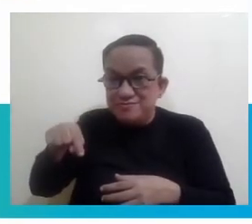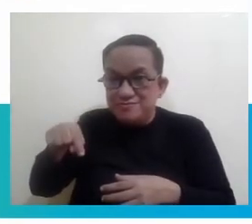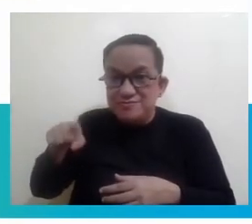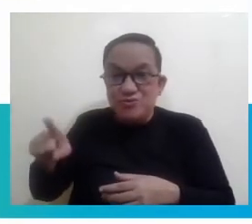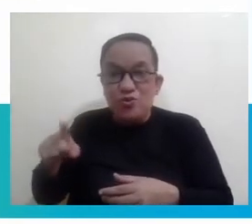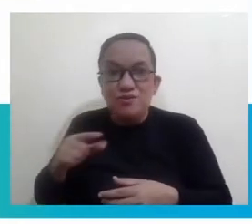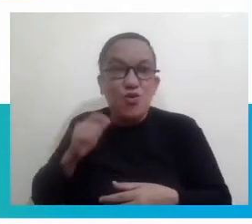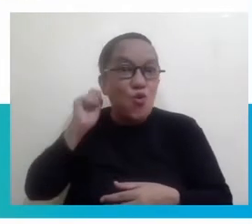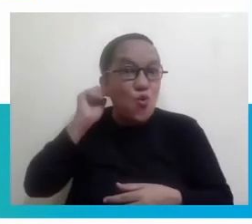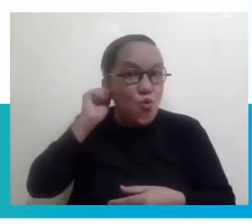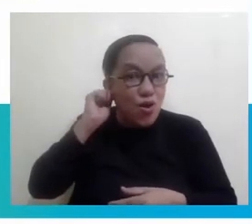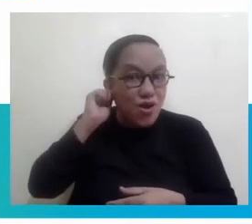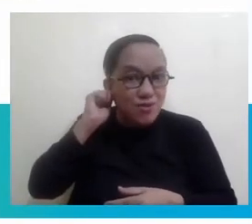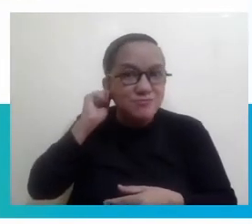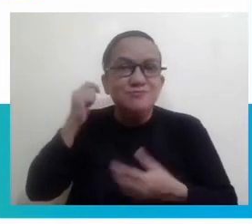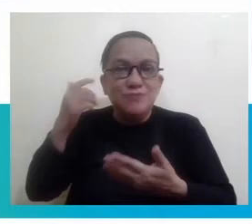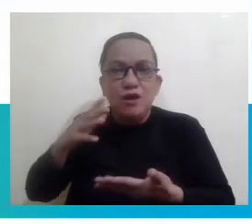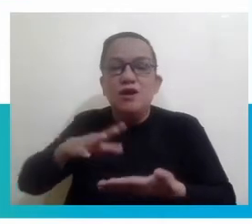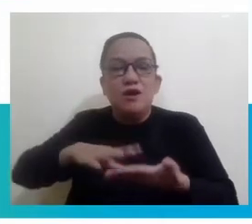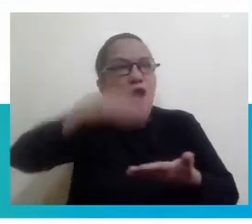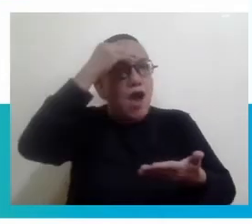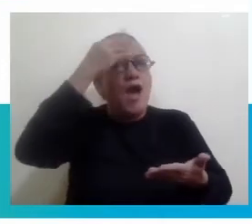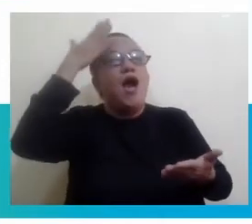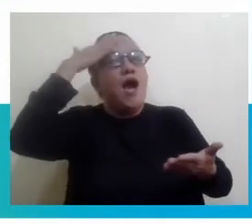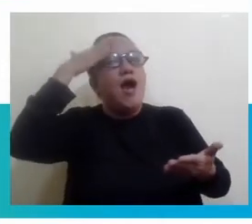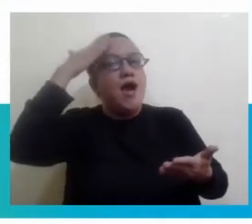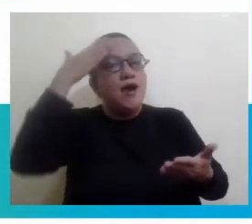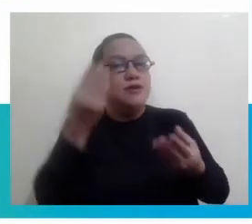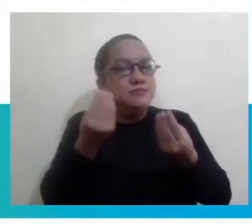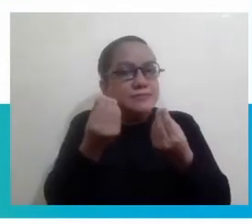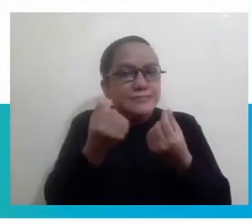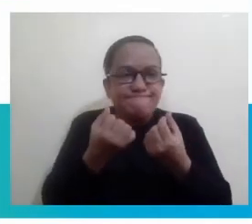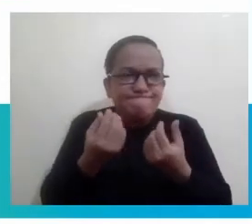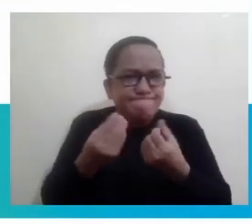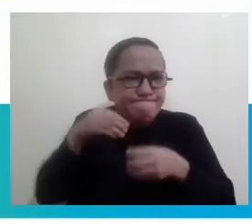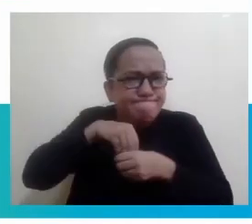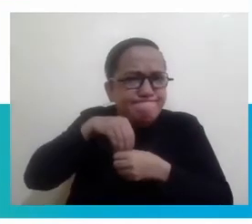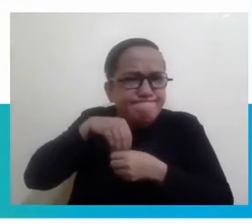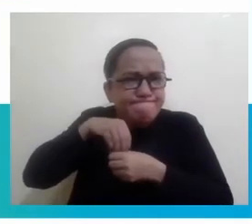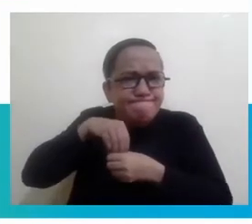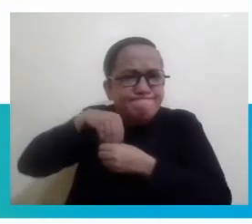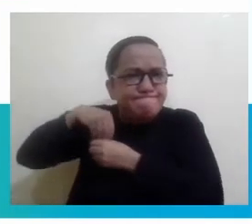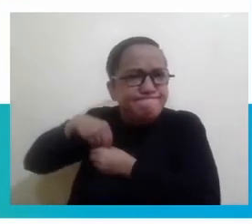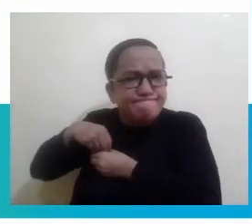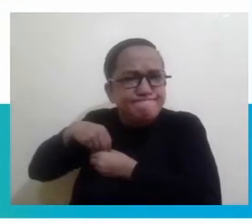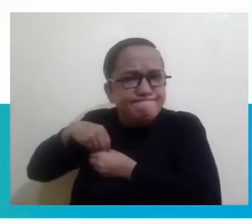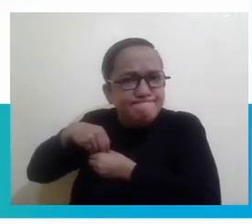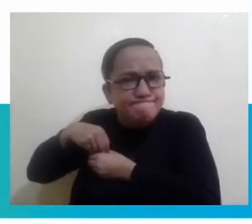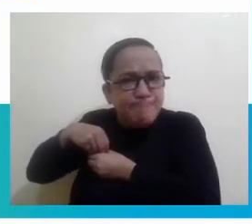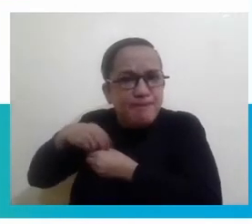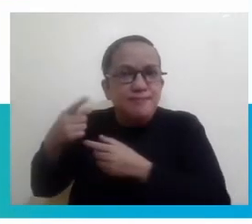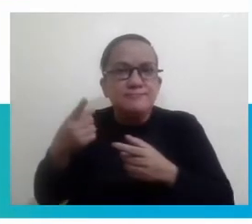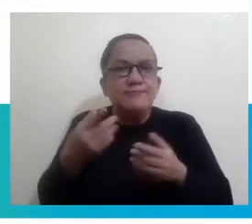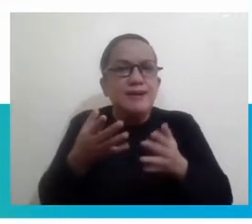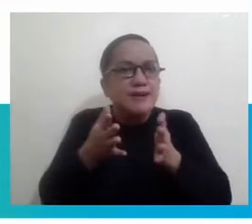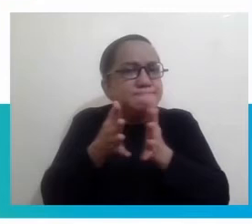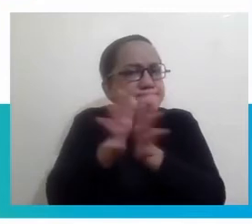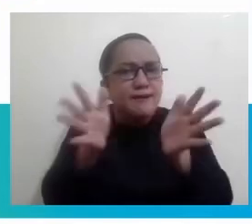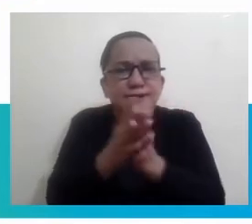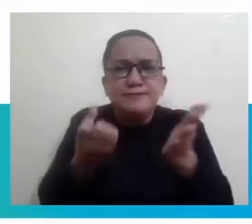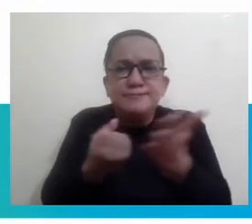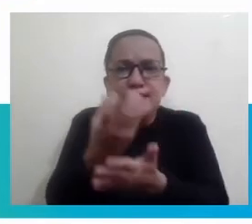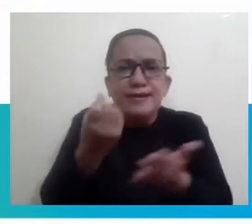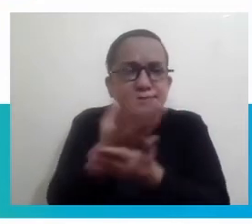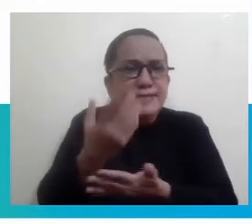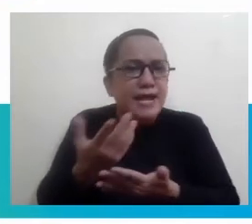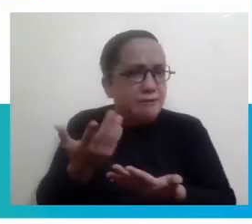money when there is pandemics. All these women, they highlighted that they already have some money that can be standby for a lockdown, or